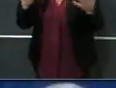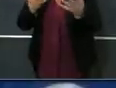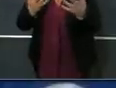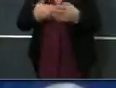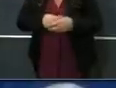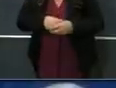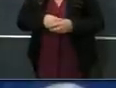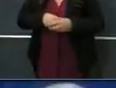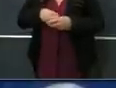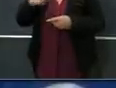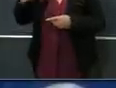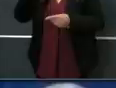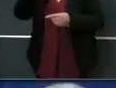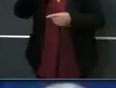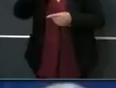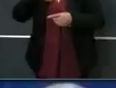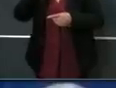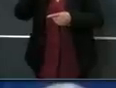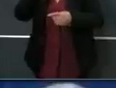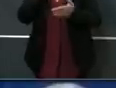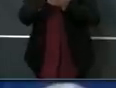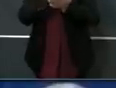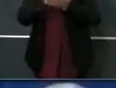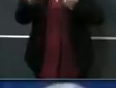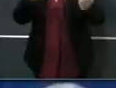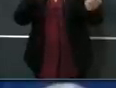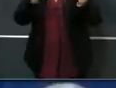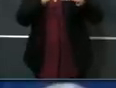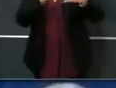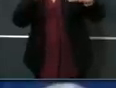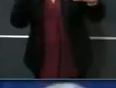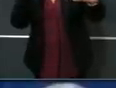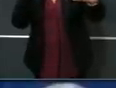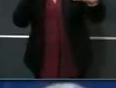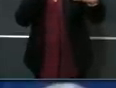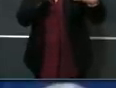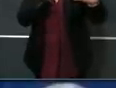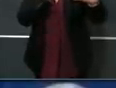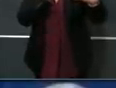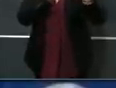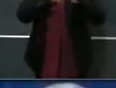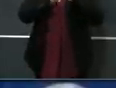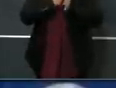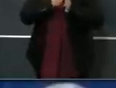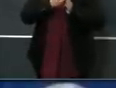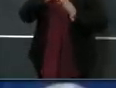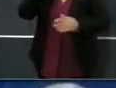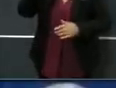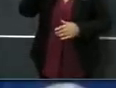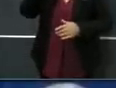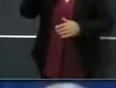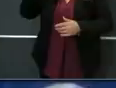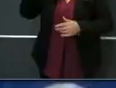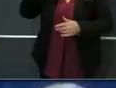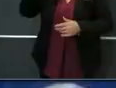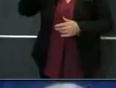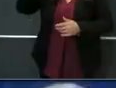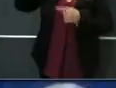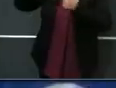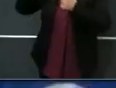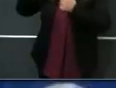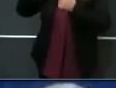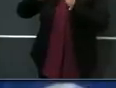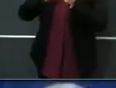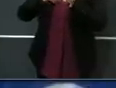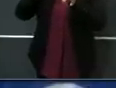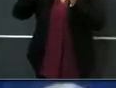7 school buses and making them mobile hotspots to provide access. If that proof of concept